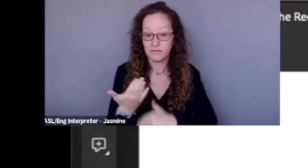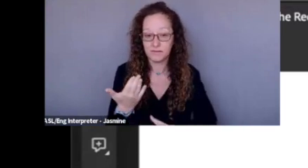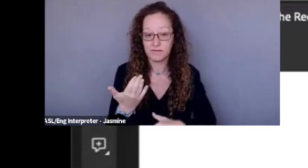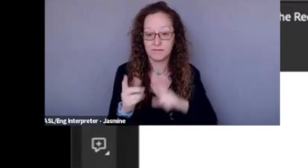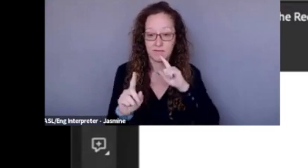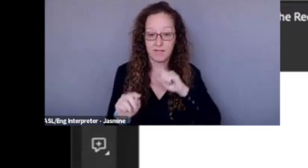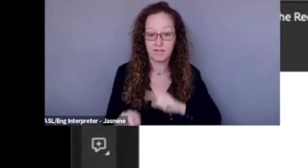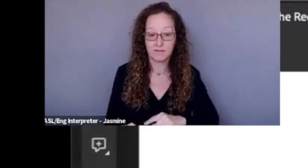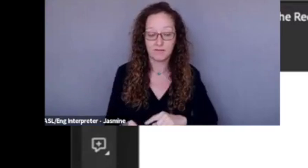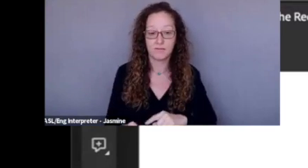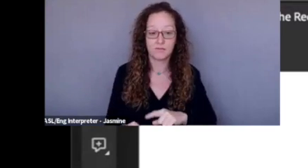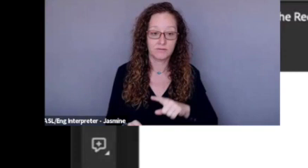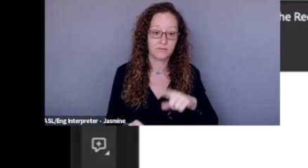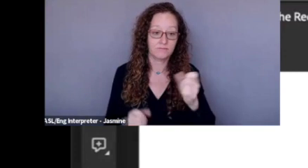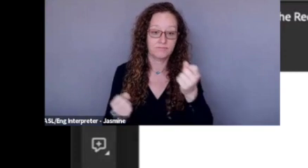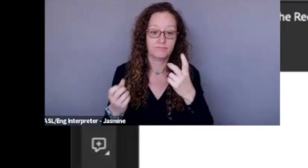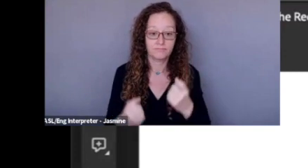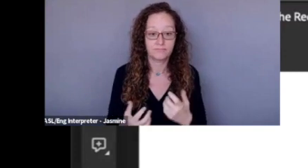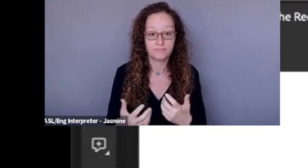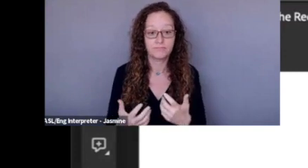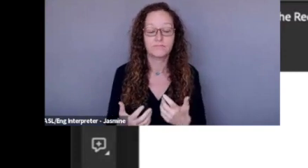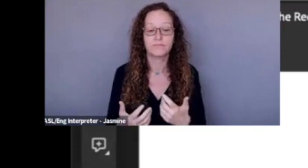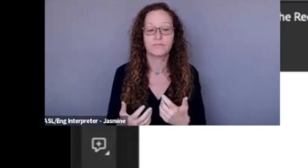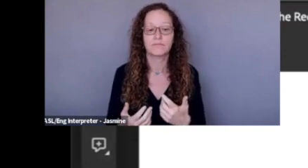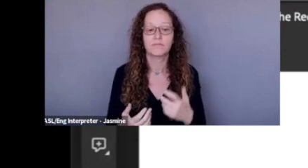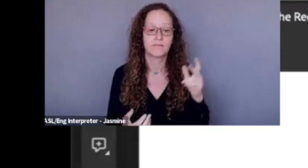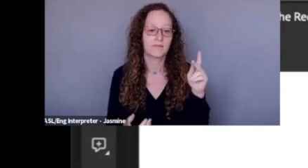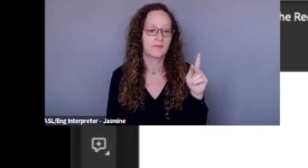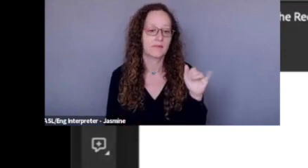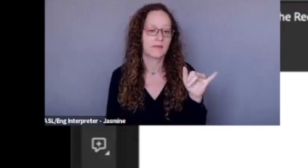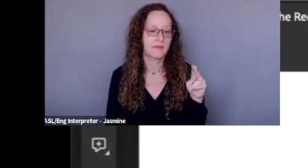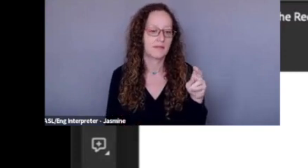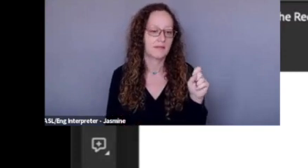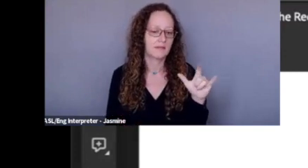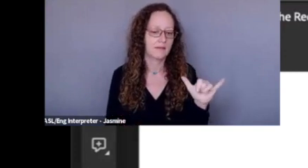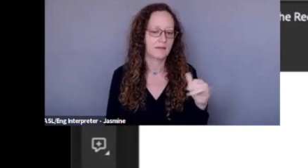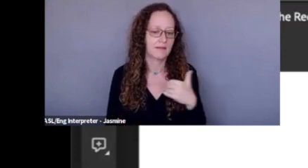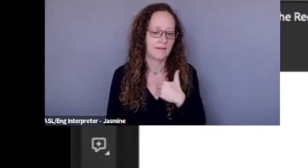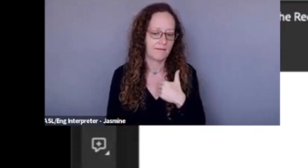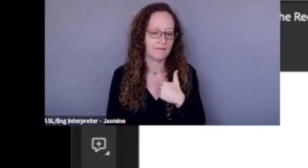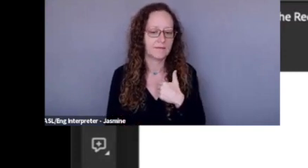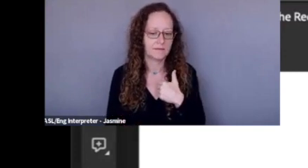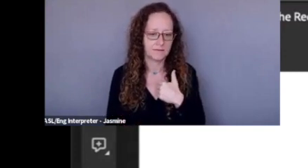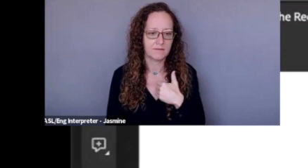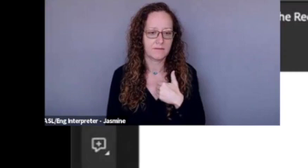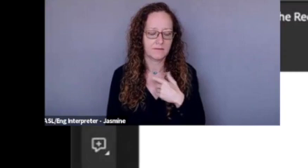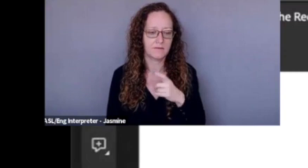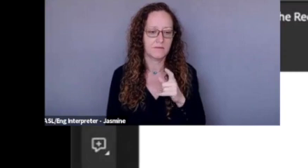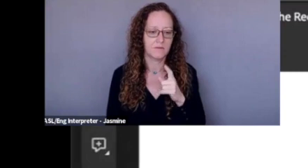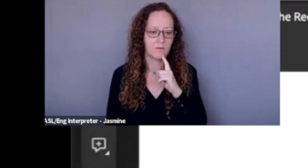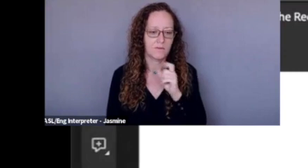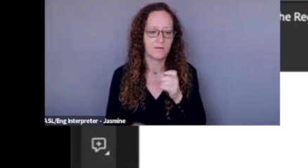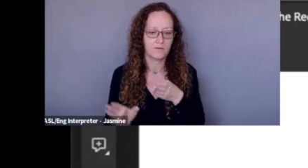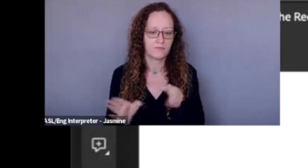that you guys provided, that Kinsley has that list. So if you need us to shift what we're sharing screen